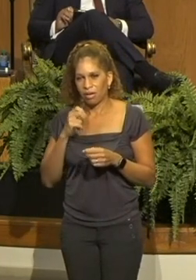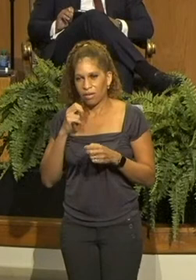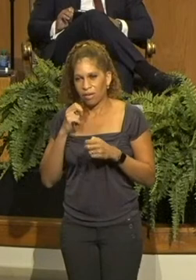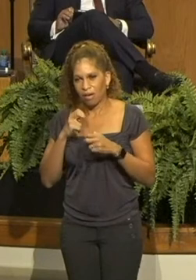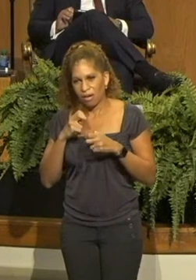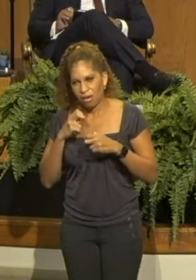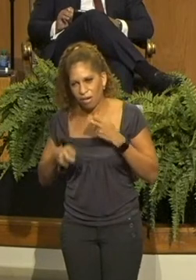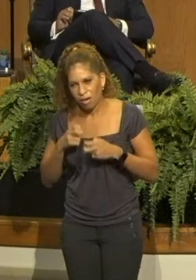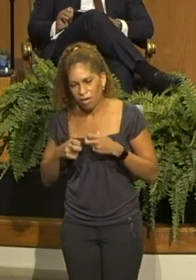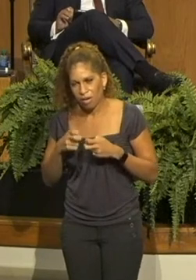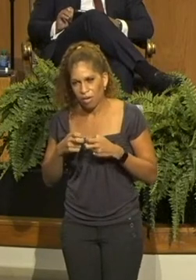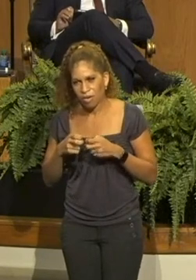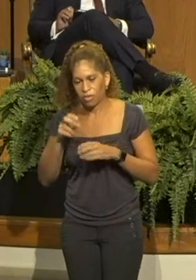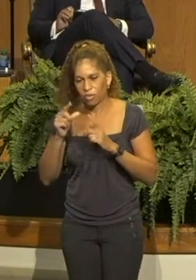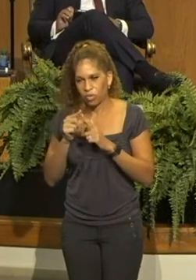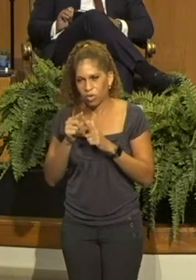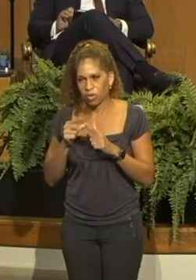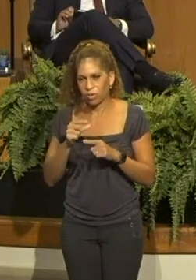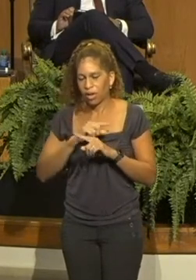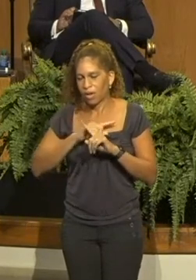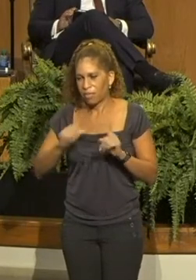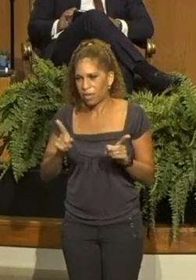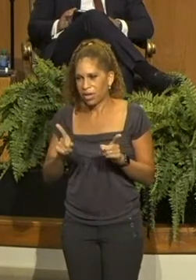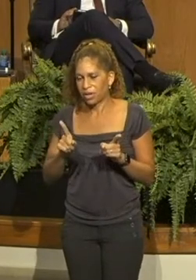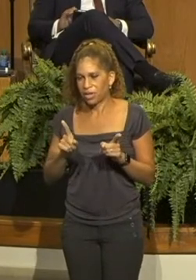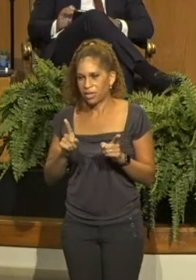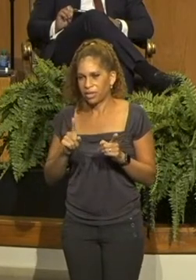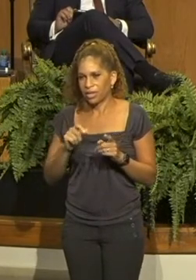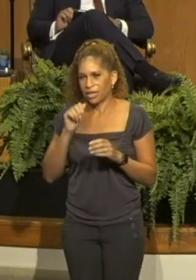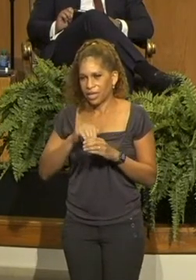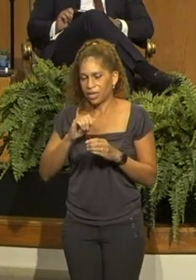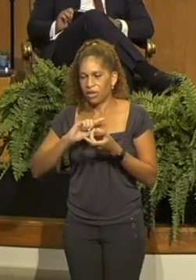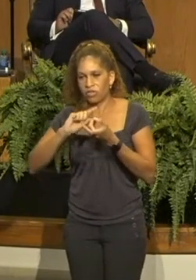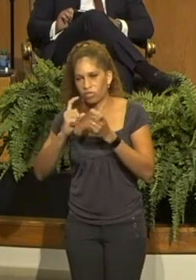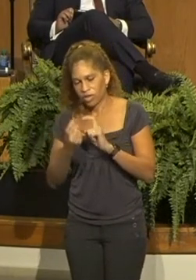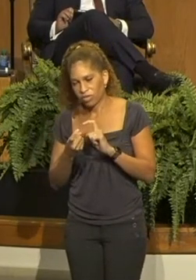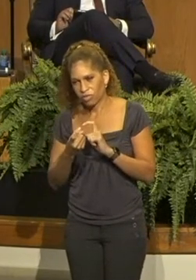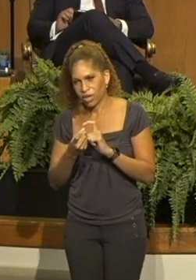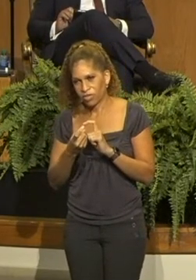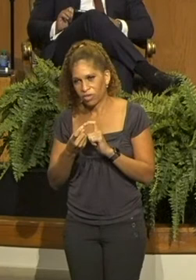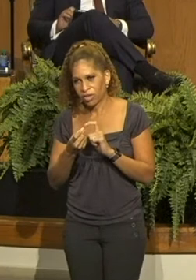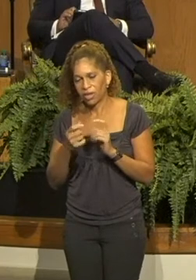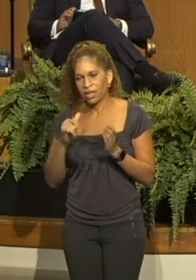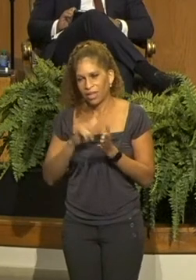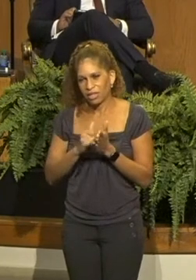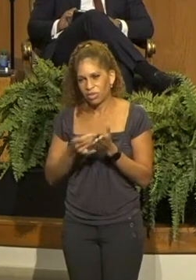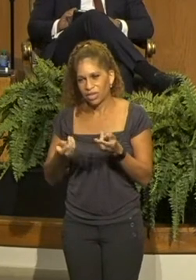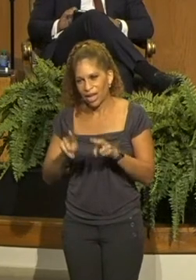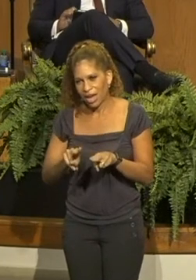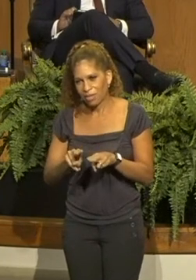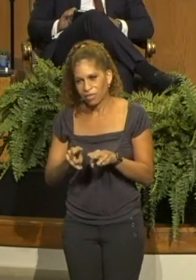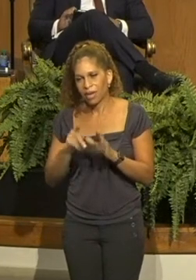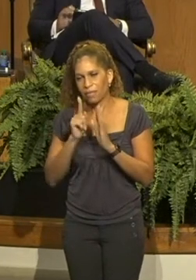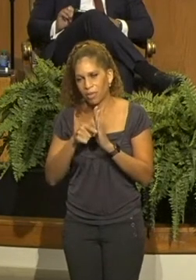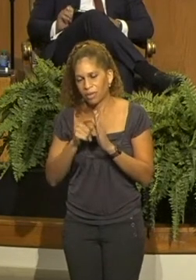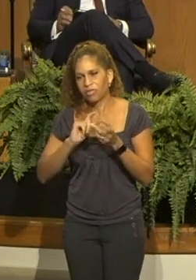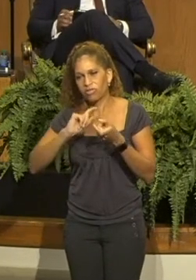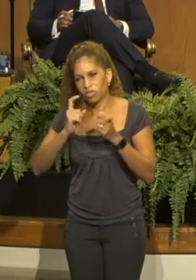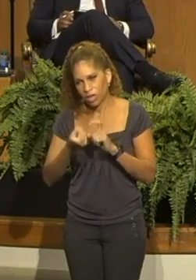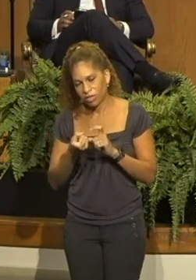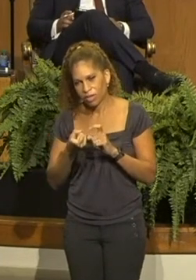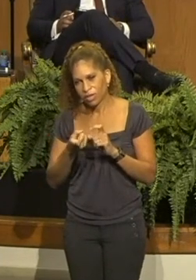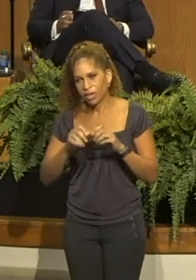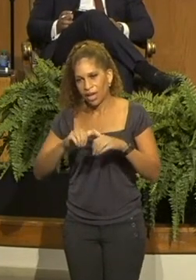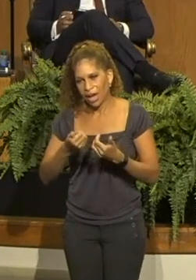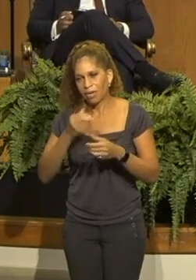moment about transformation, I think that's what's really going on here. That this is a moment about transformation and